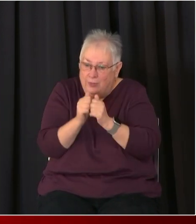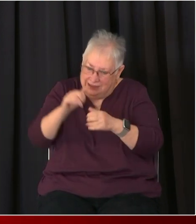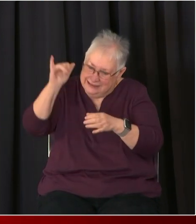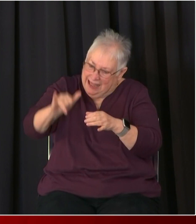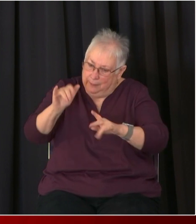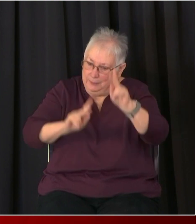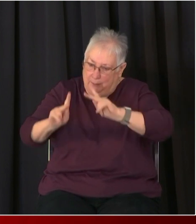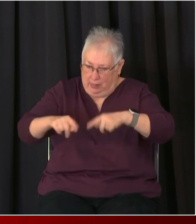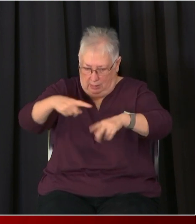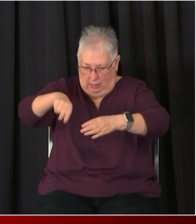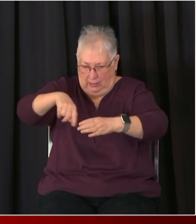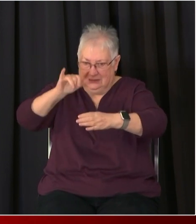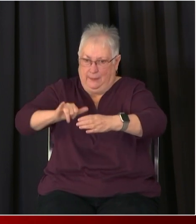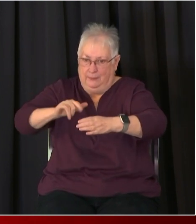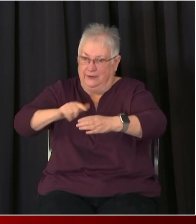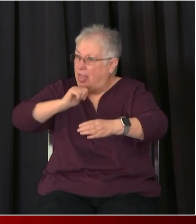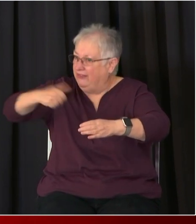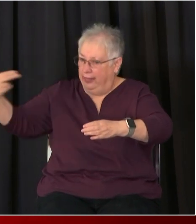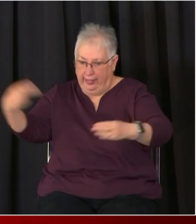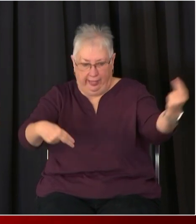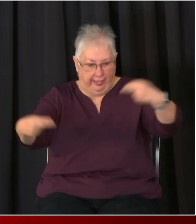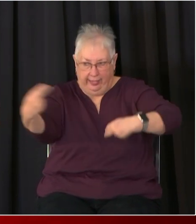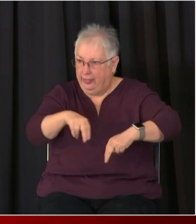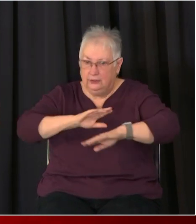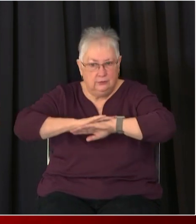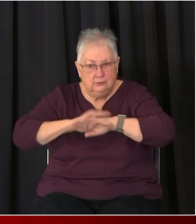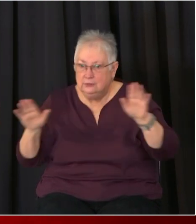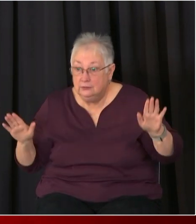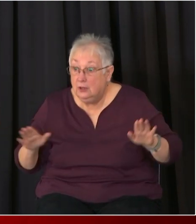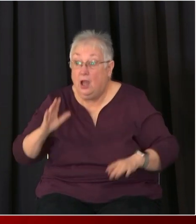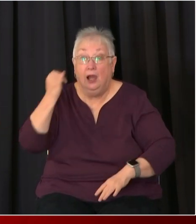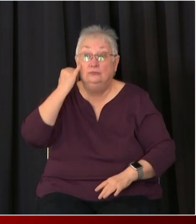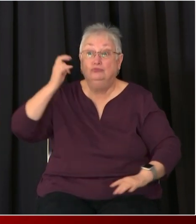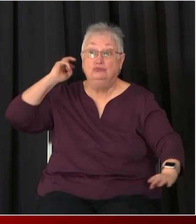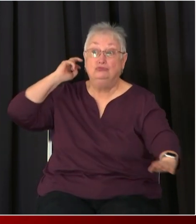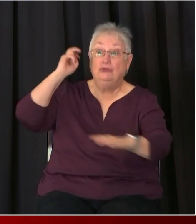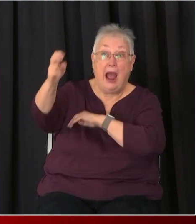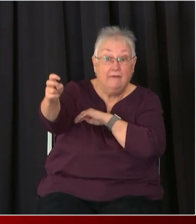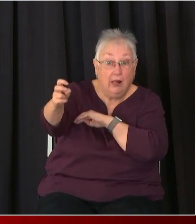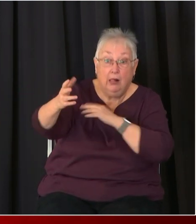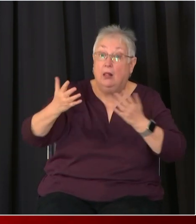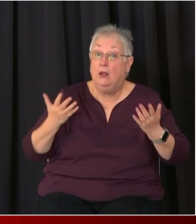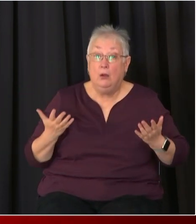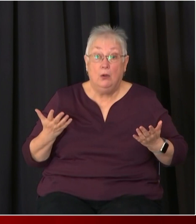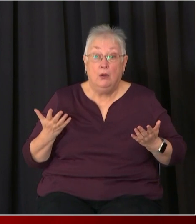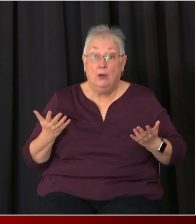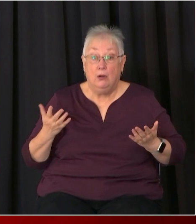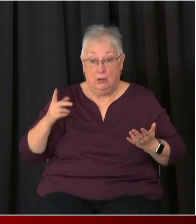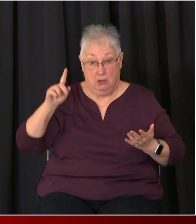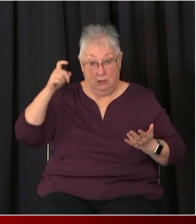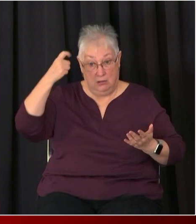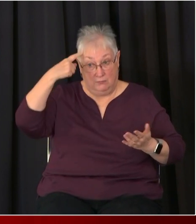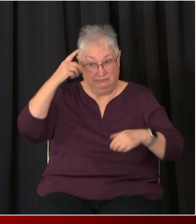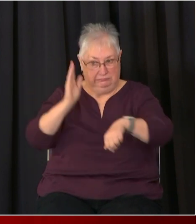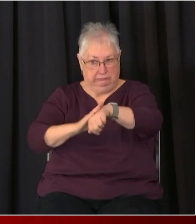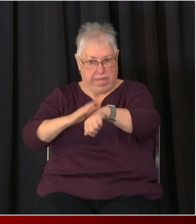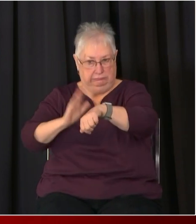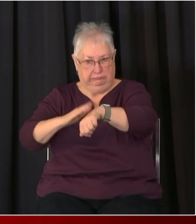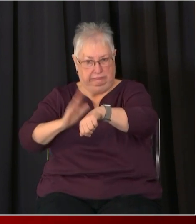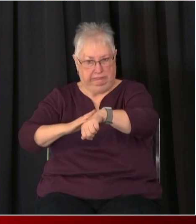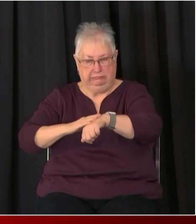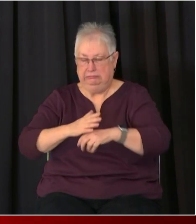traveling, please follow the travel advisory. And as of this morning, only one state is